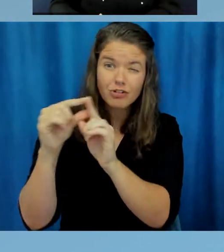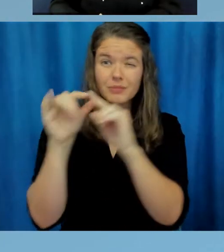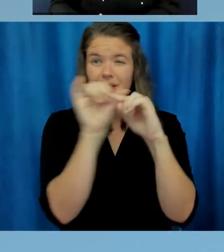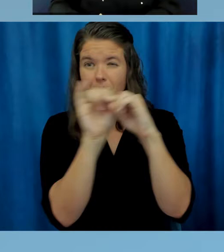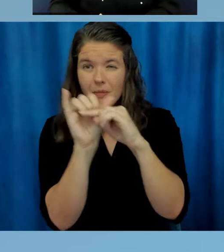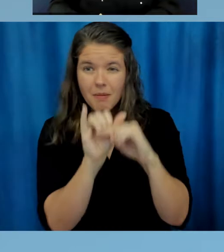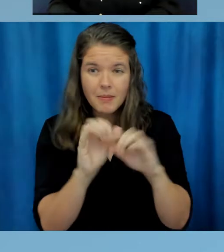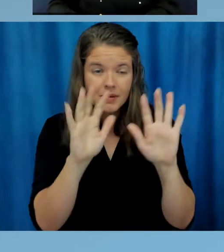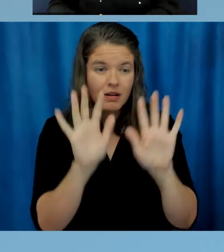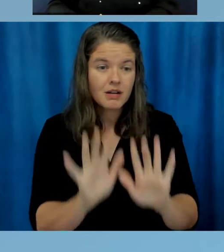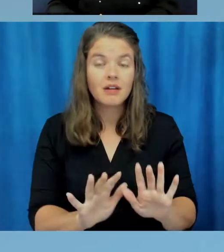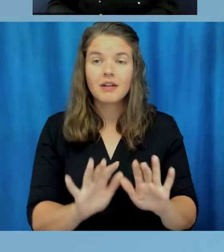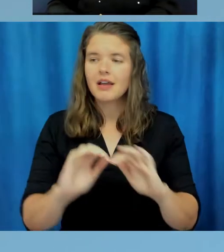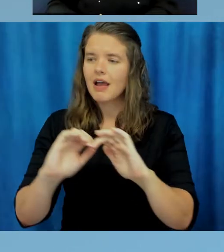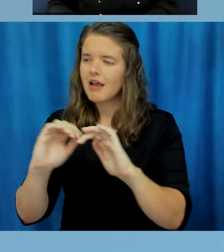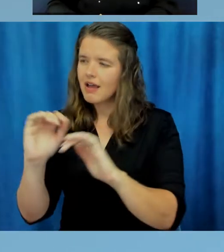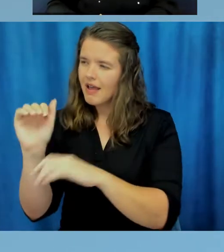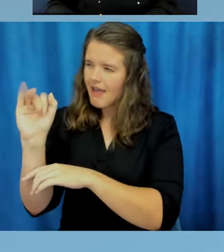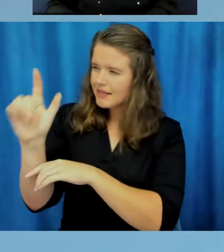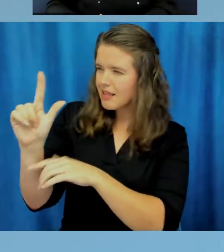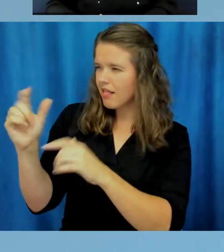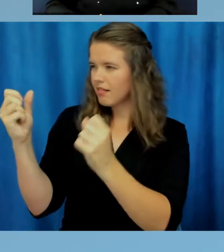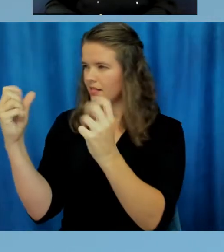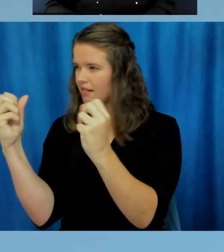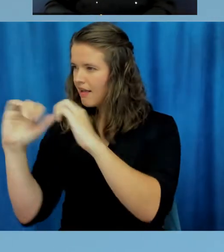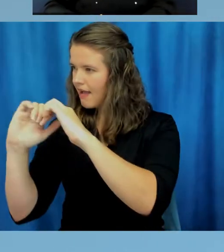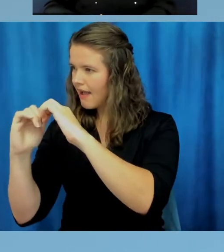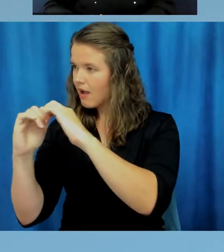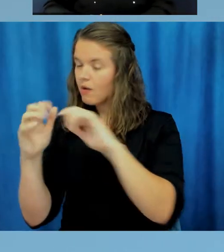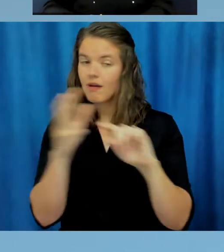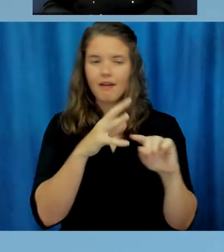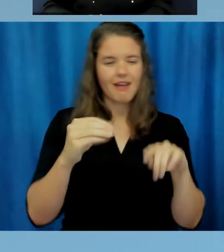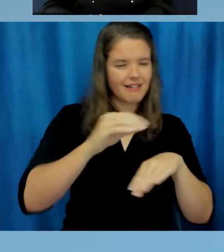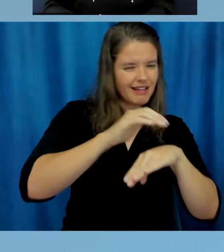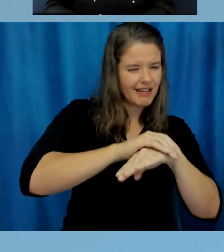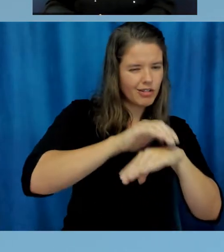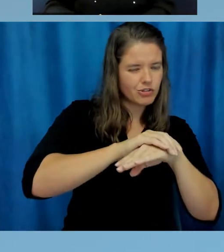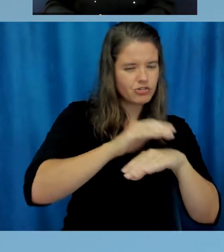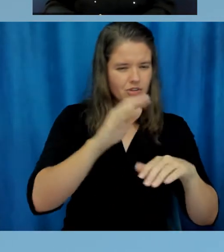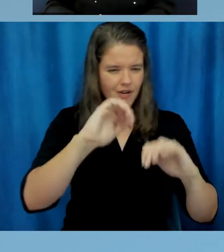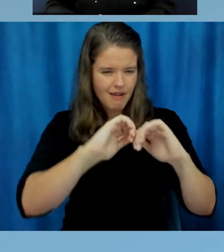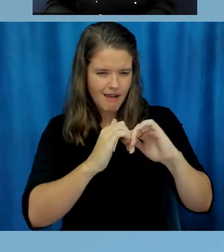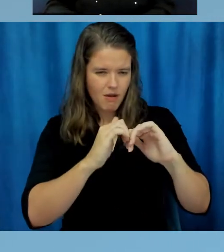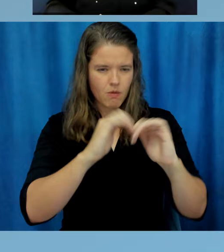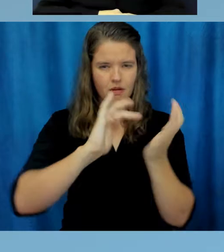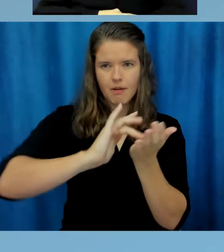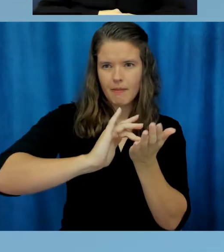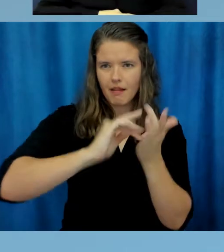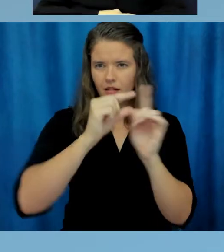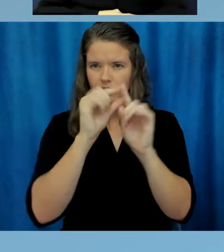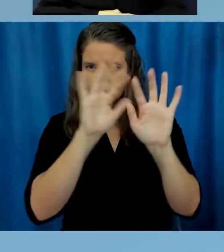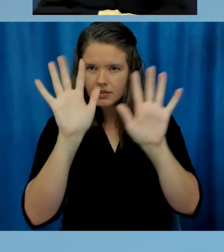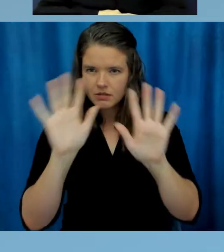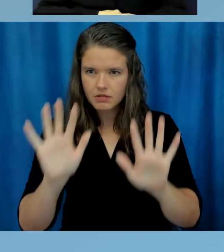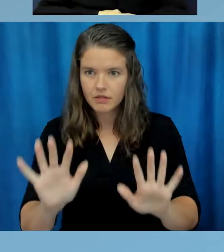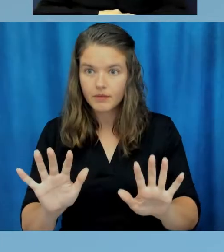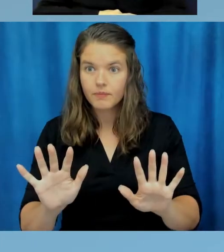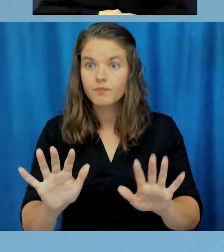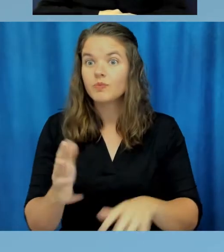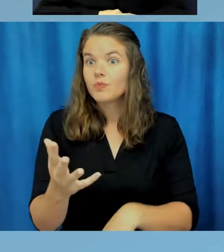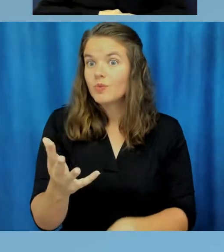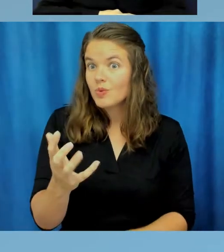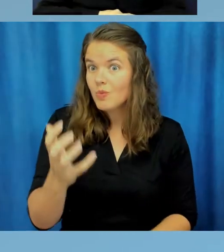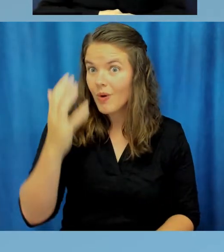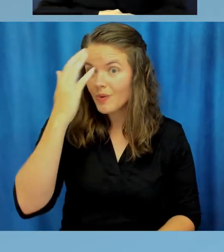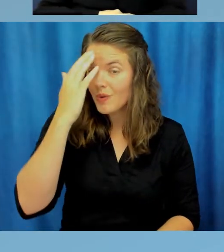terminology looks, not only in ASL, but how that terminology sounds in English. You want to know your